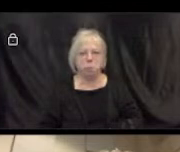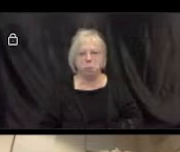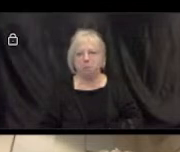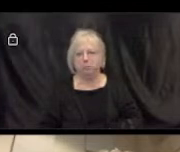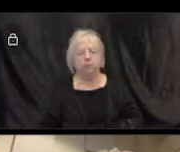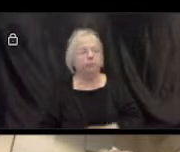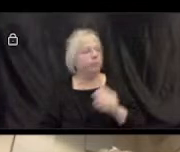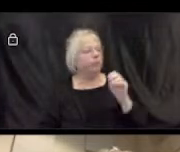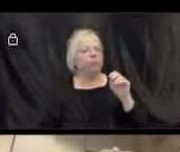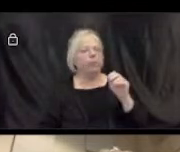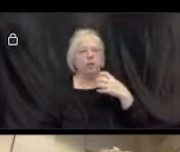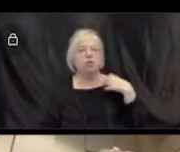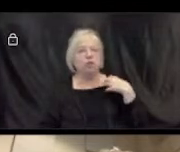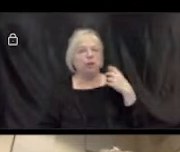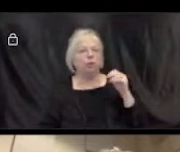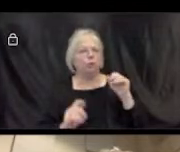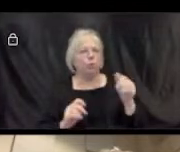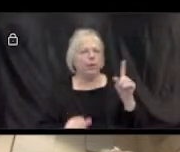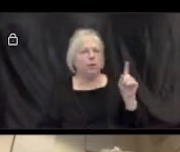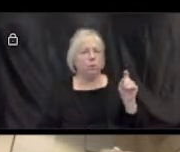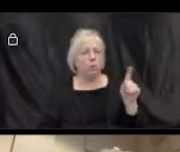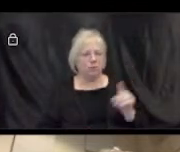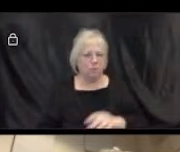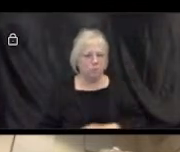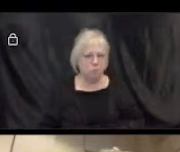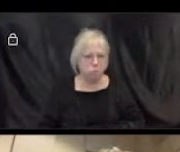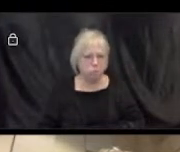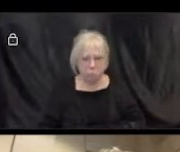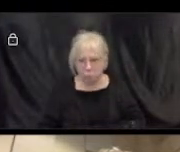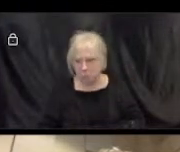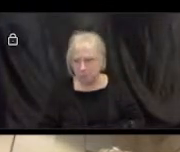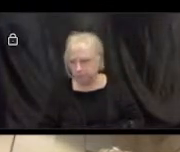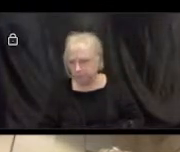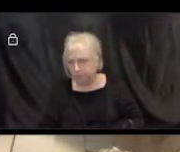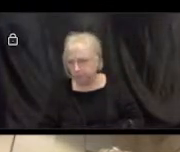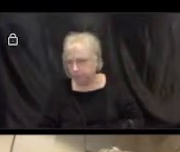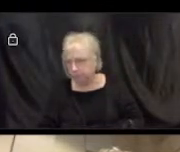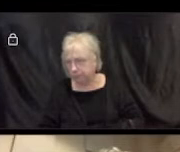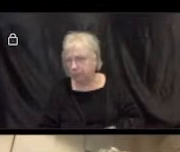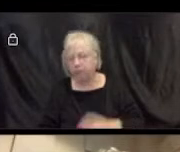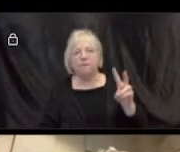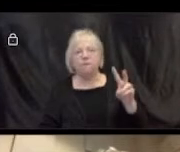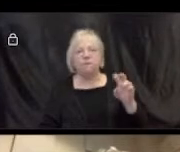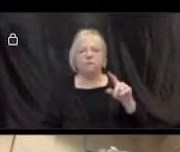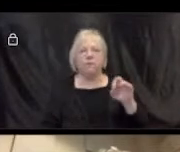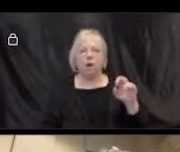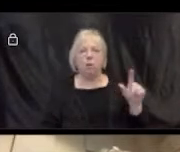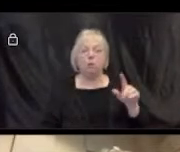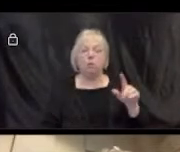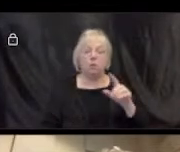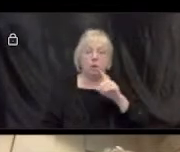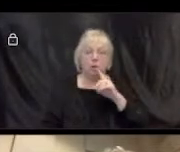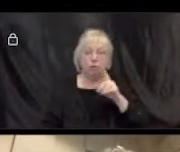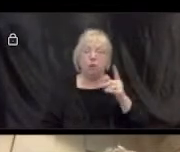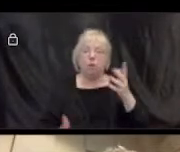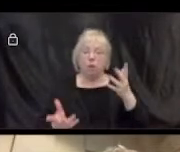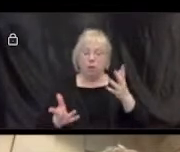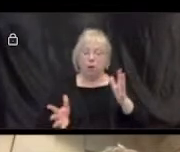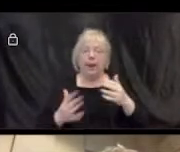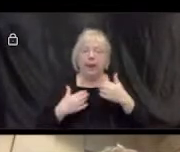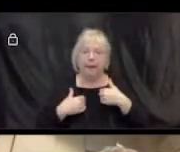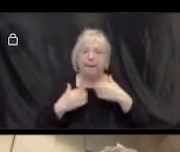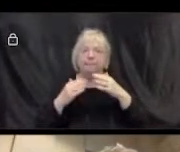question. All right, Chair. yes, sir. So there's an existing structure on